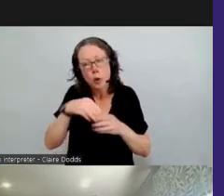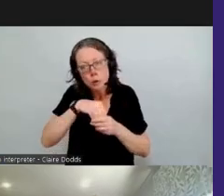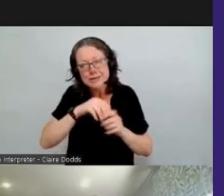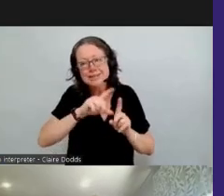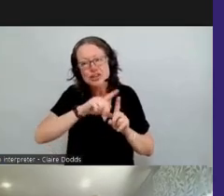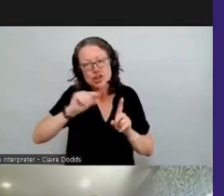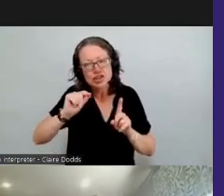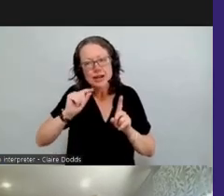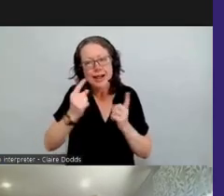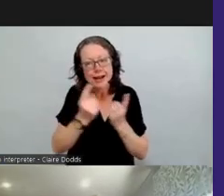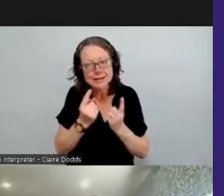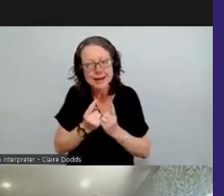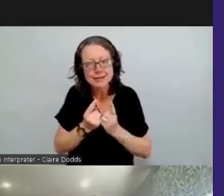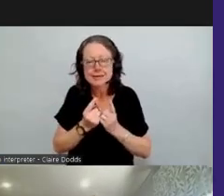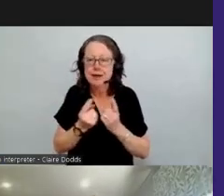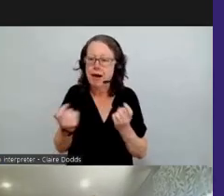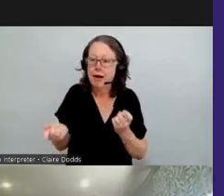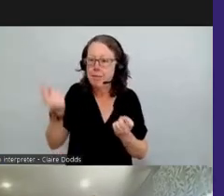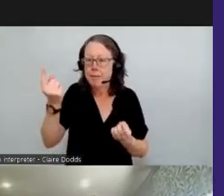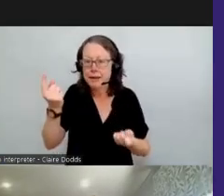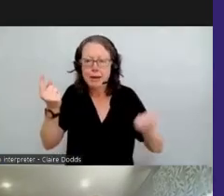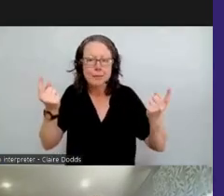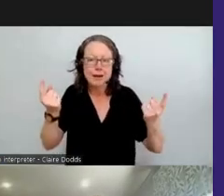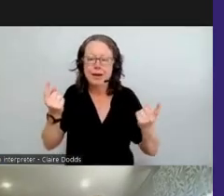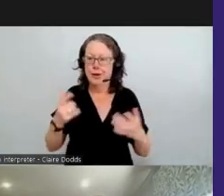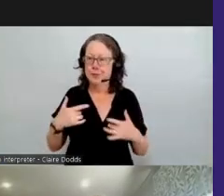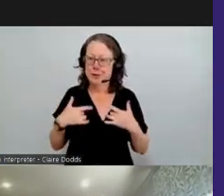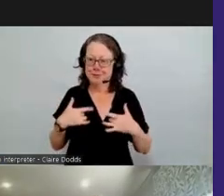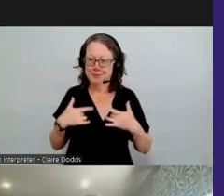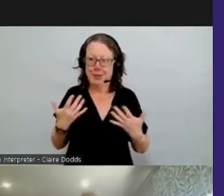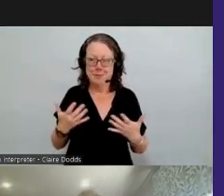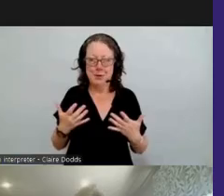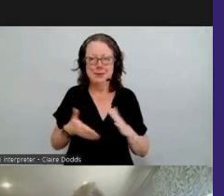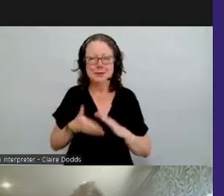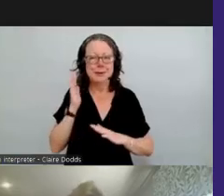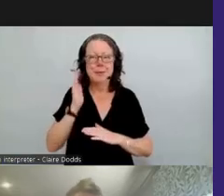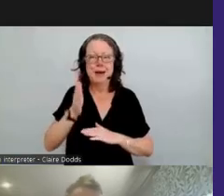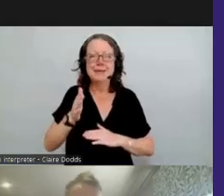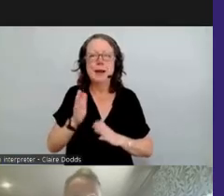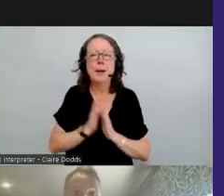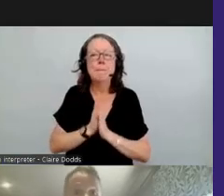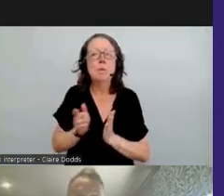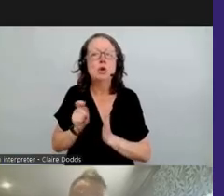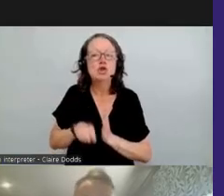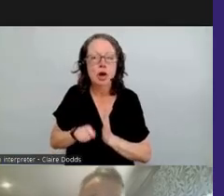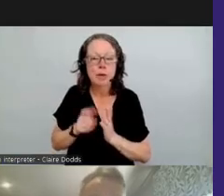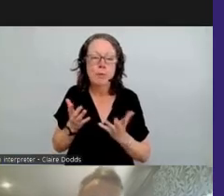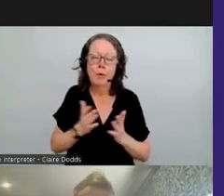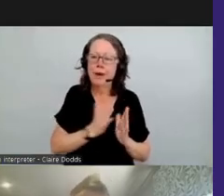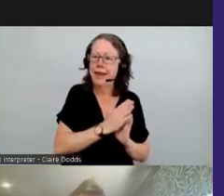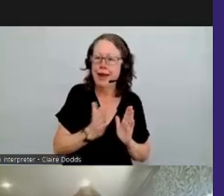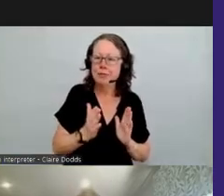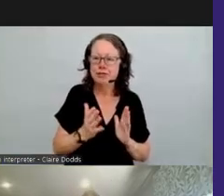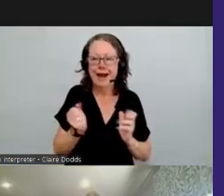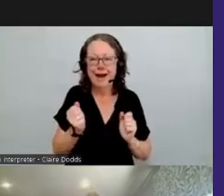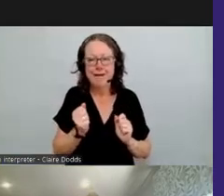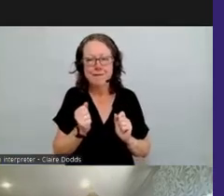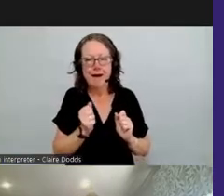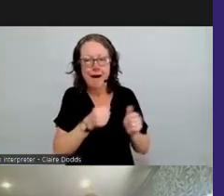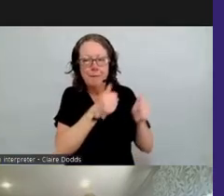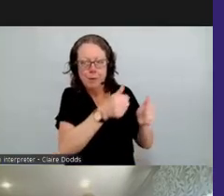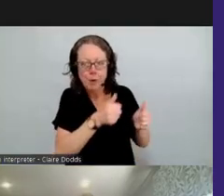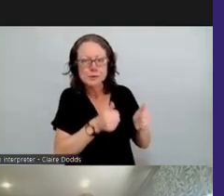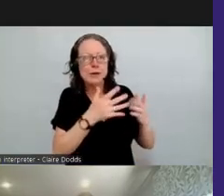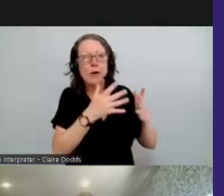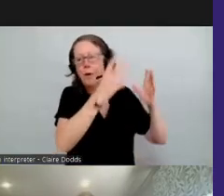one of my favourite things is walking past a library or a bookshop at the moment and seeing the goal in banners and bunting and libraries in library windows and on